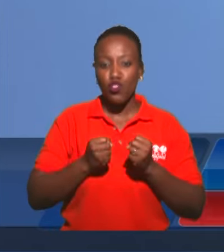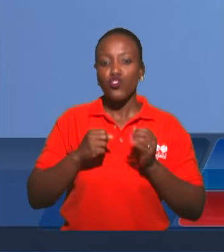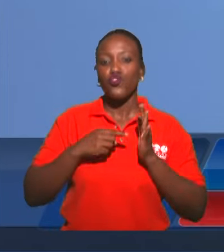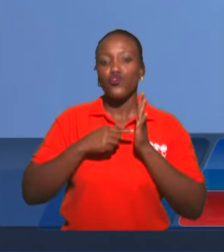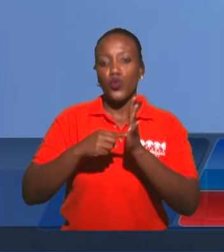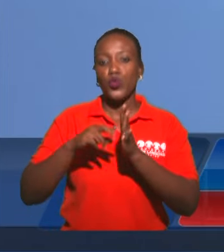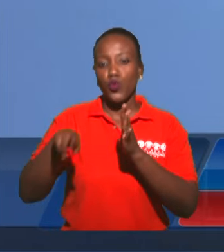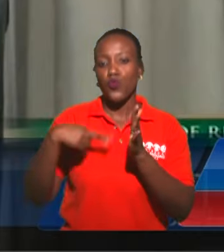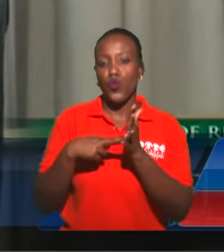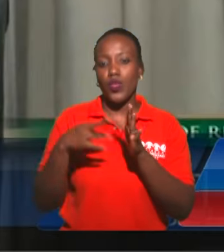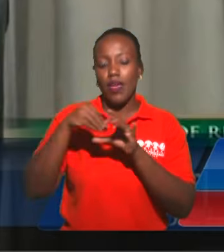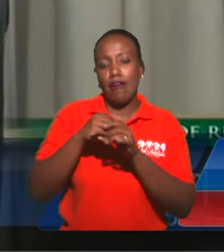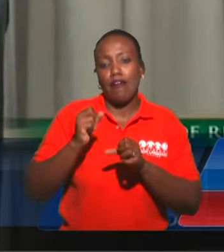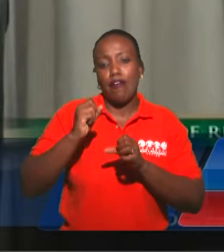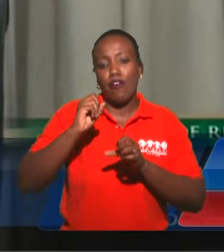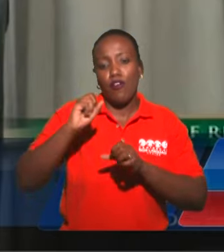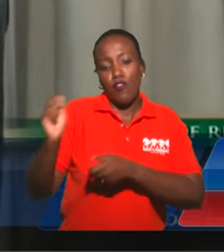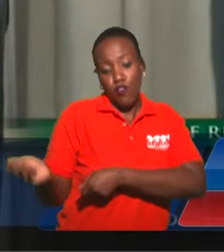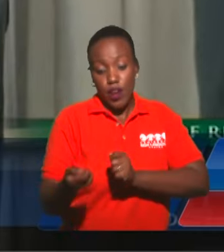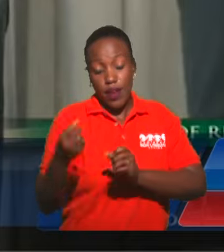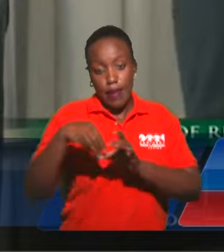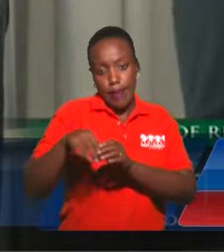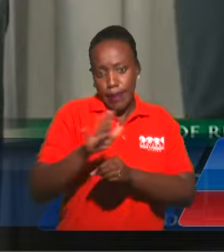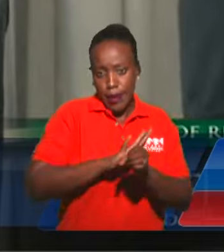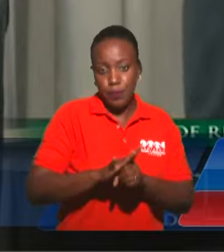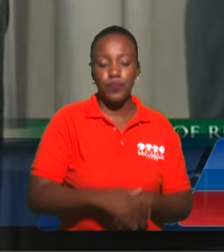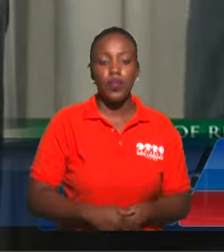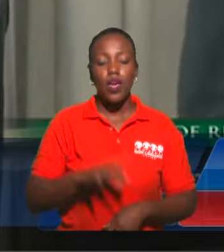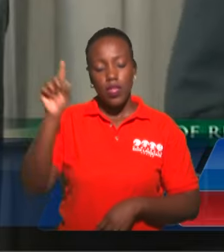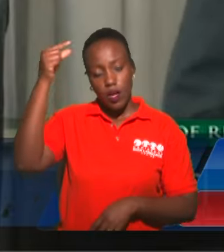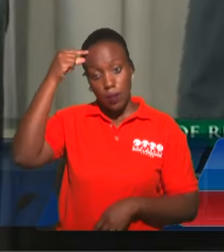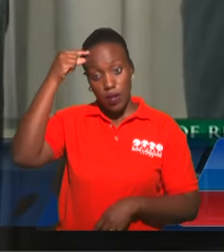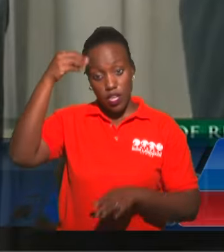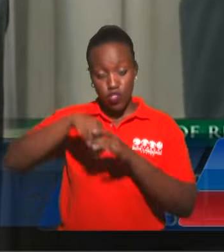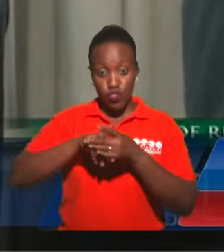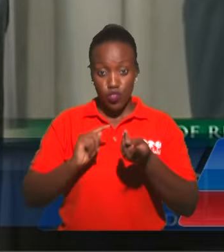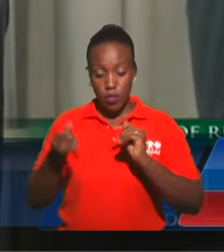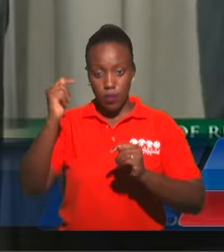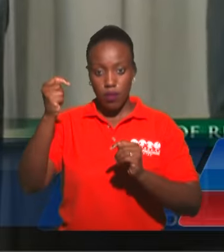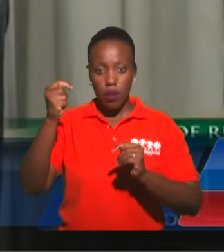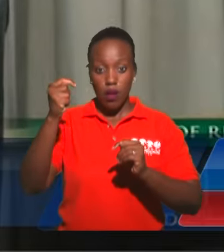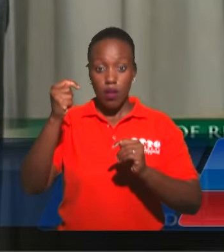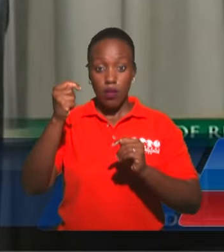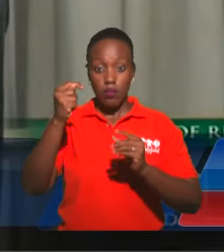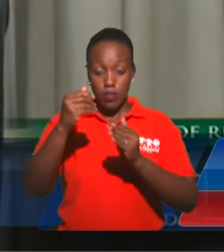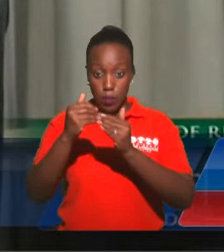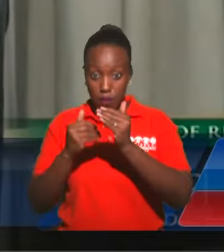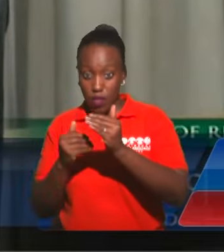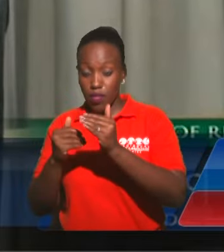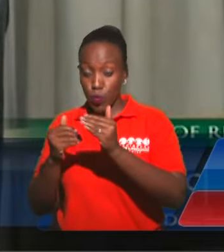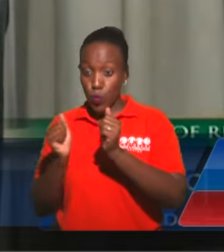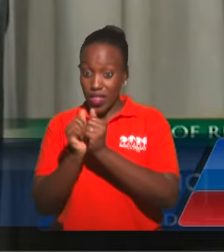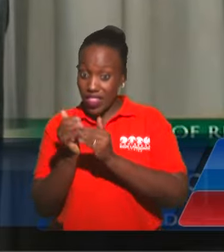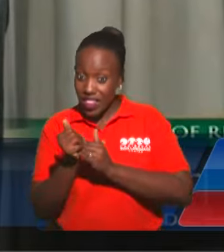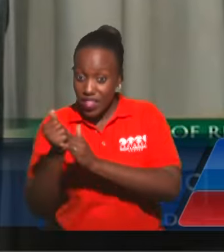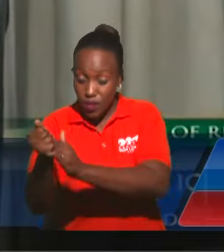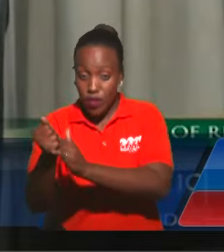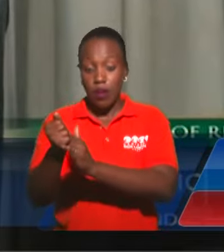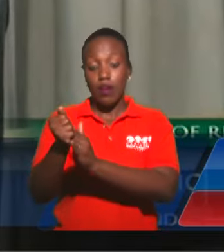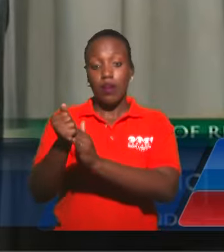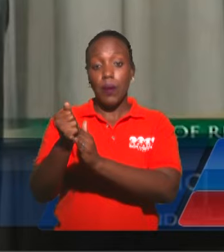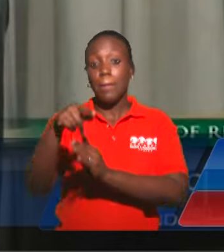region. The government of Trinidad and Tobago, under the leadership and guidance of the PNN and its Prime Minister,